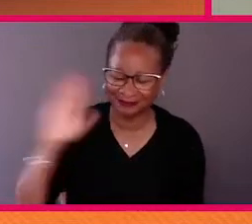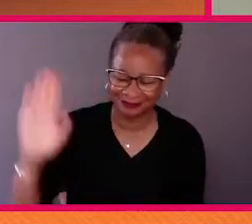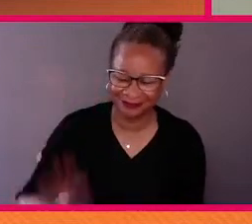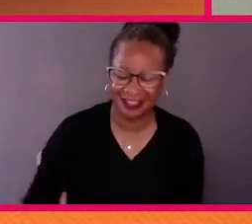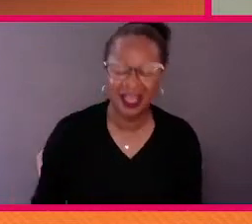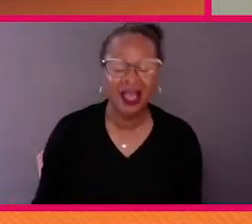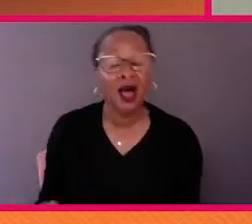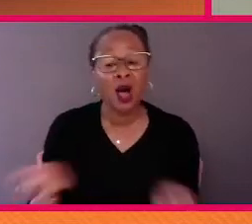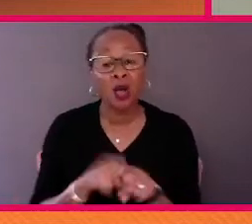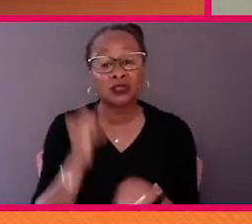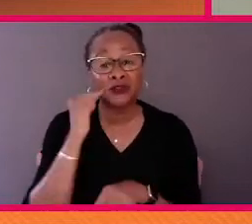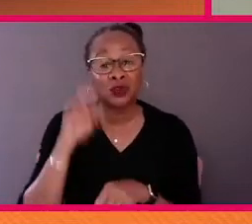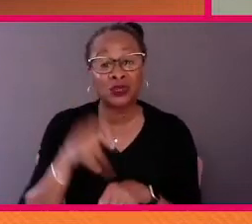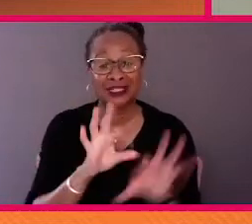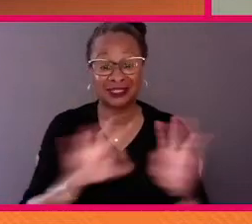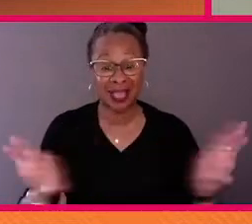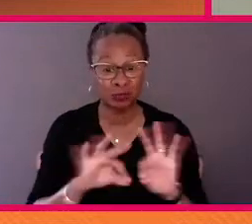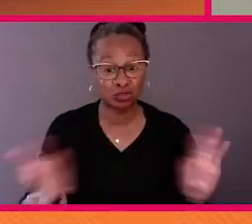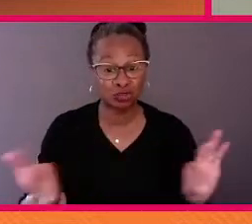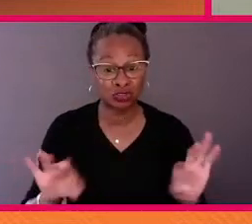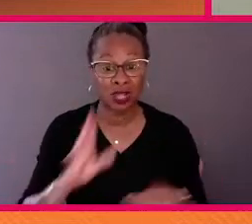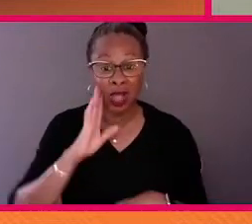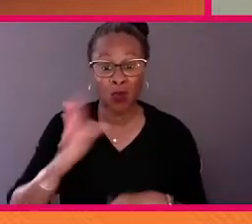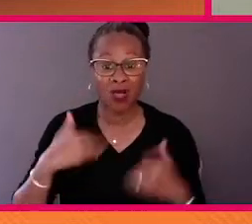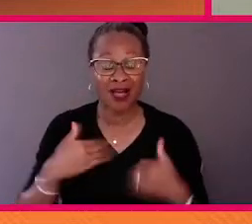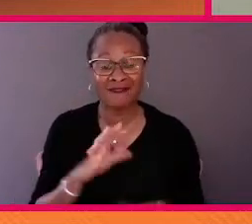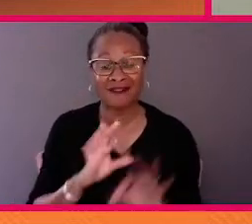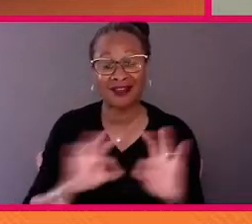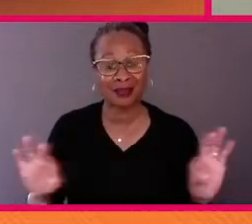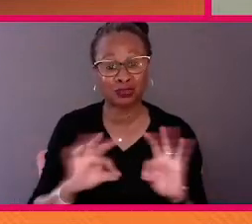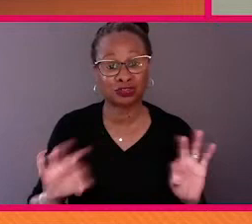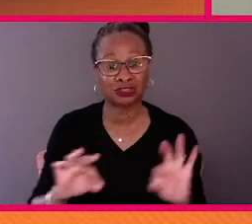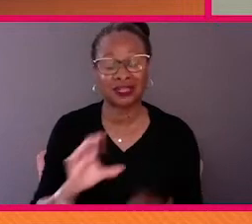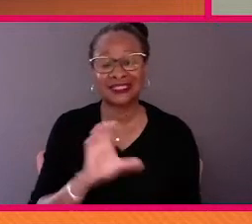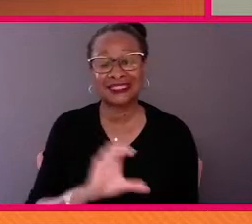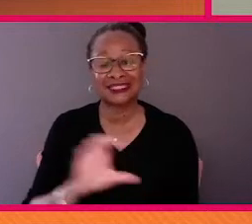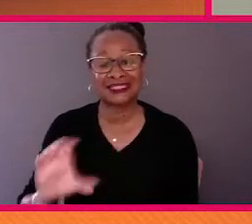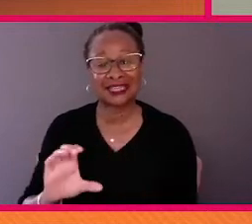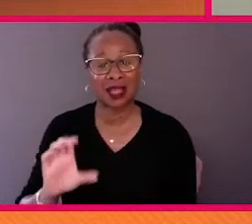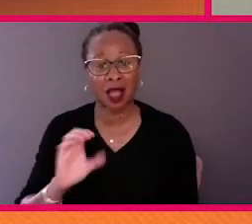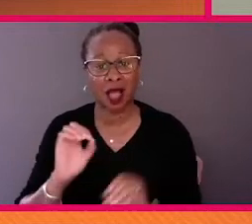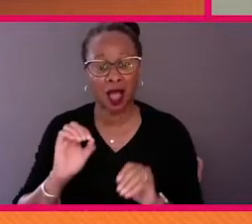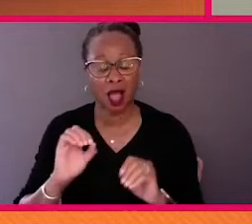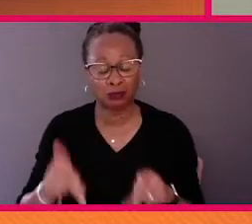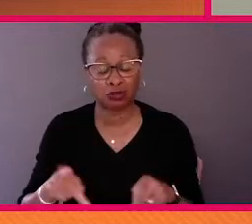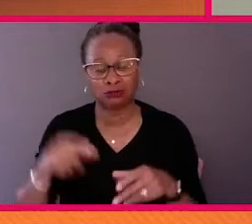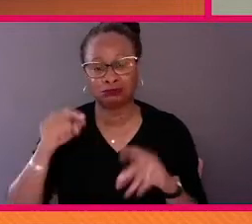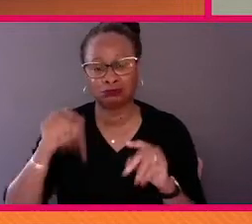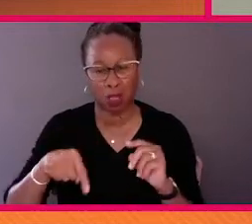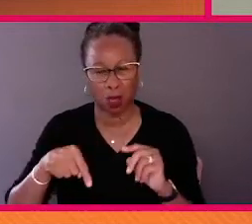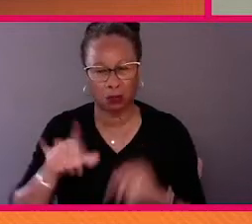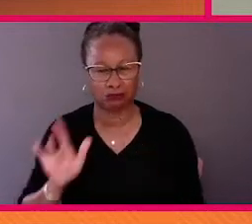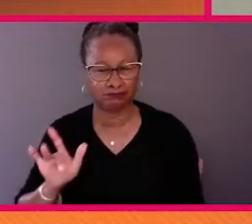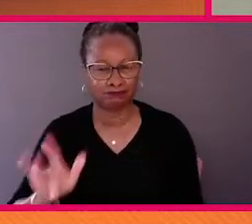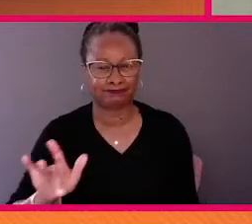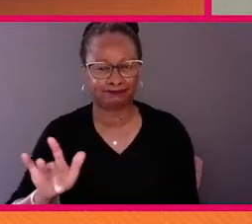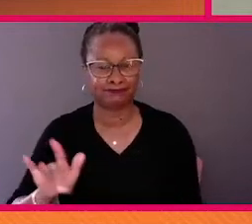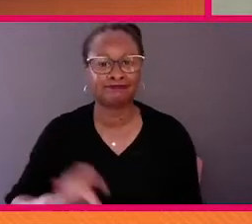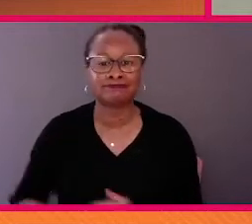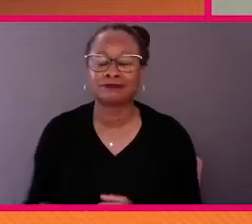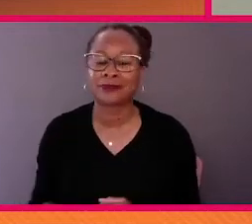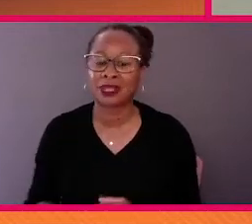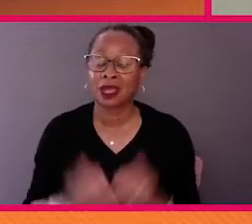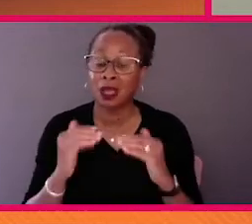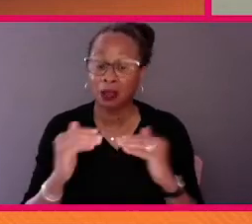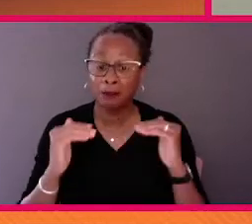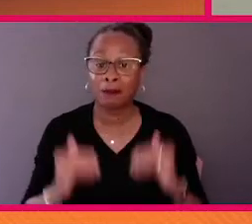if you need closed captioning, there is a closed captioning CC option below the screen. Now, before I